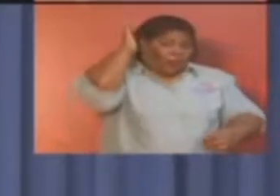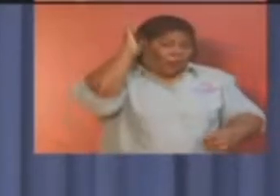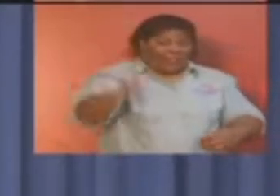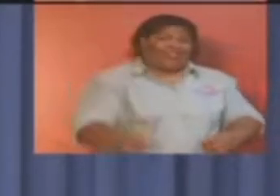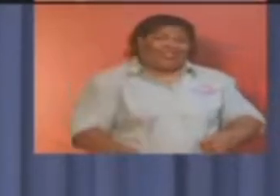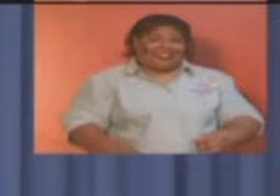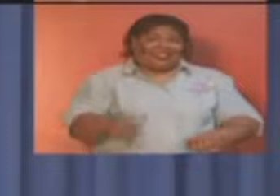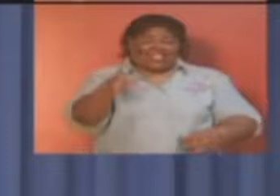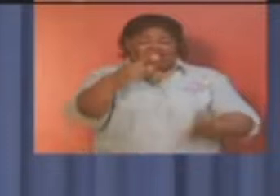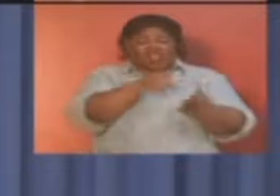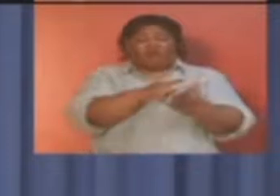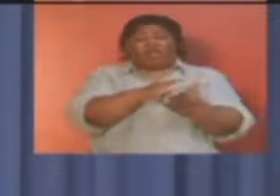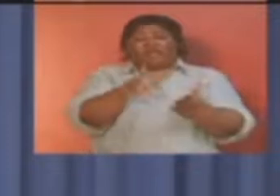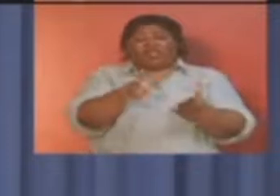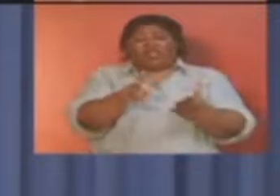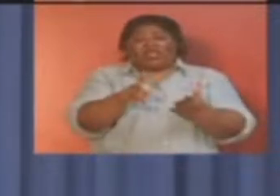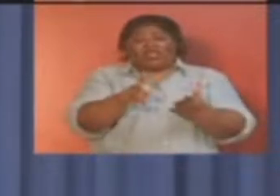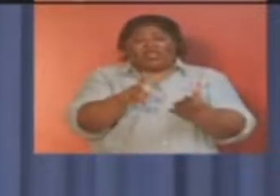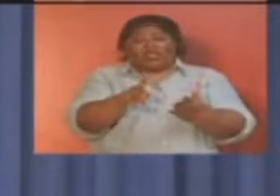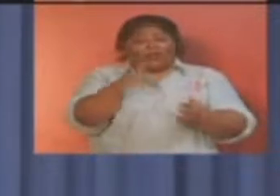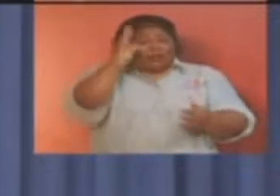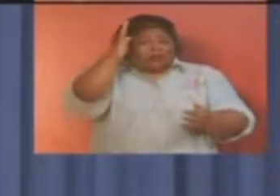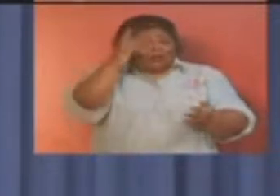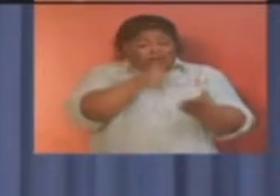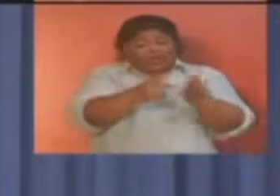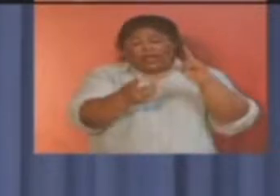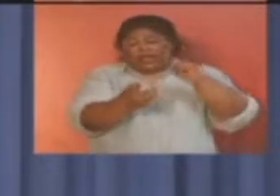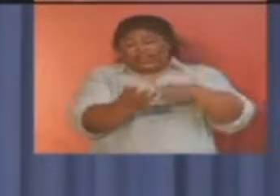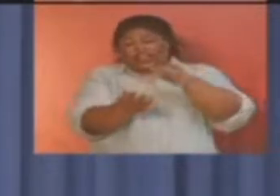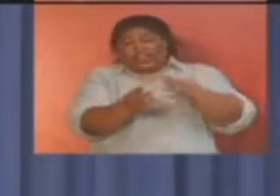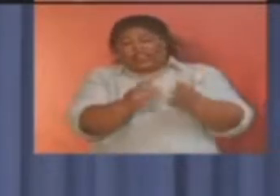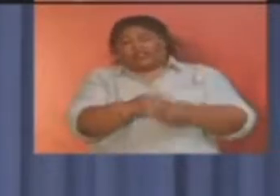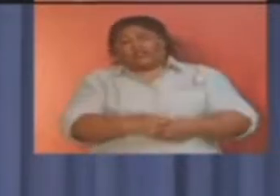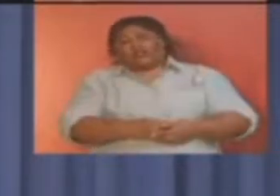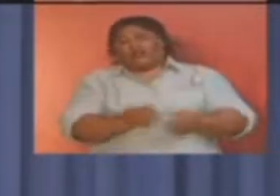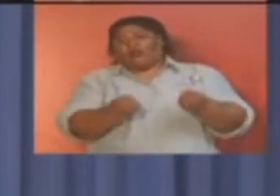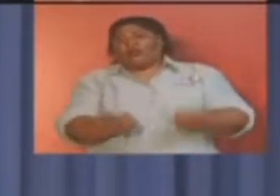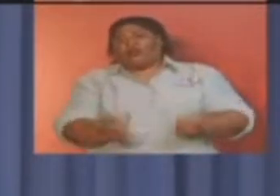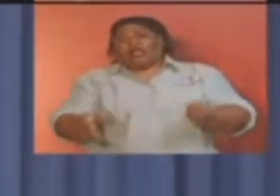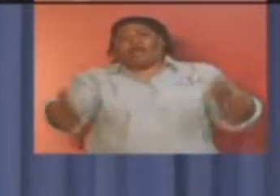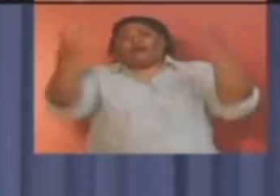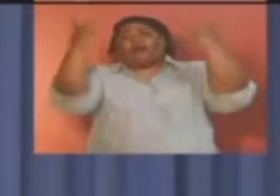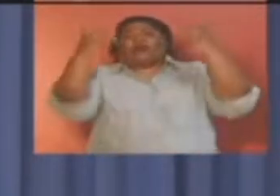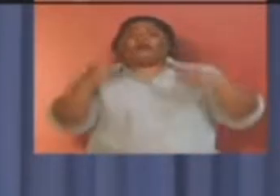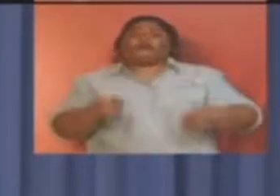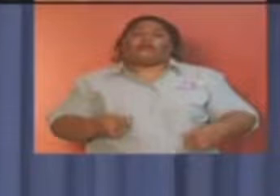pay might be too high for the families that are going to have to pay them.